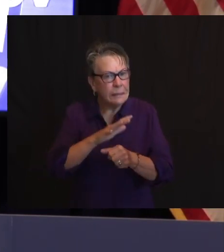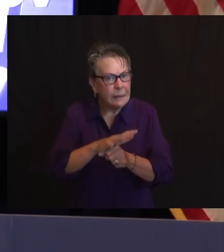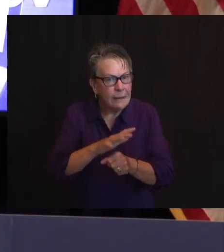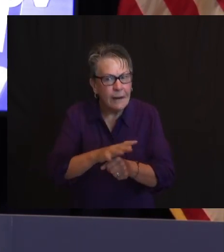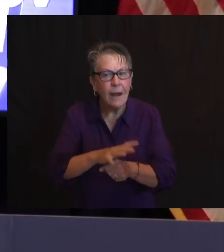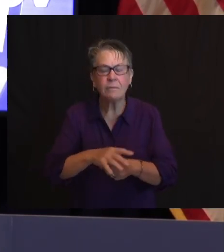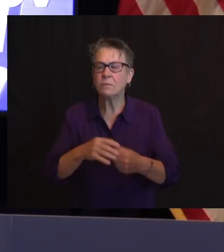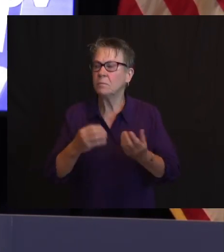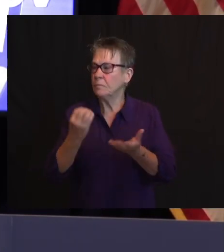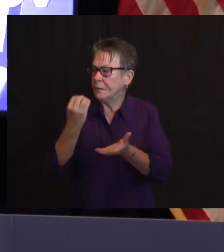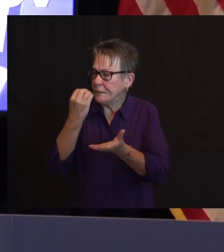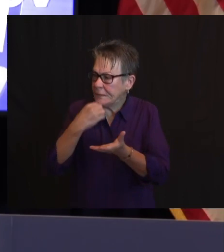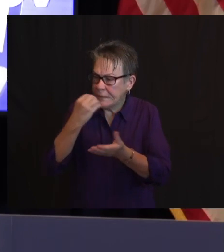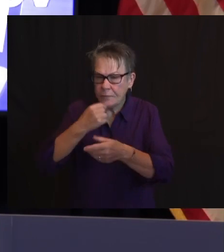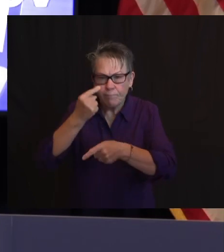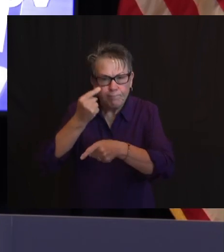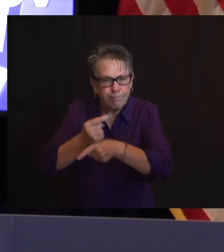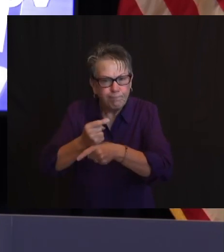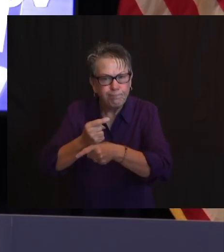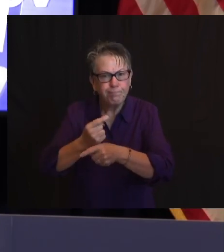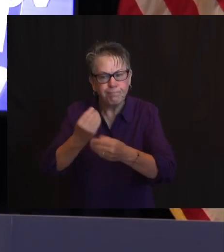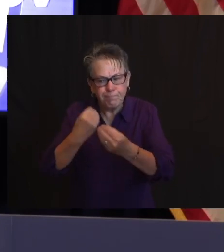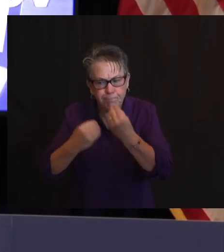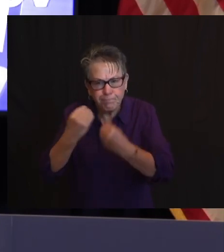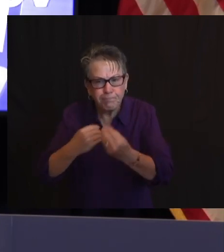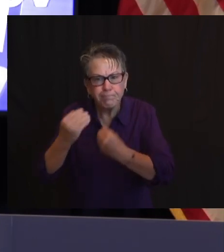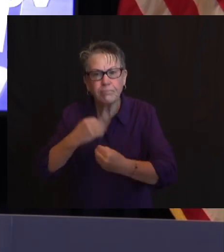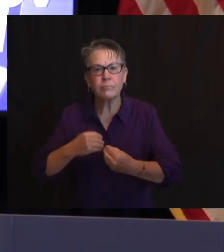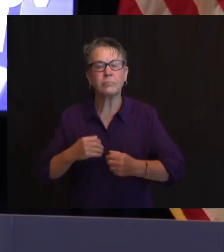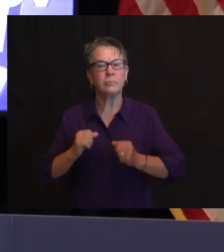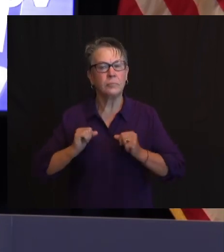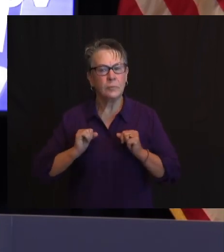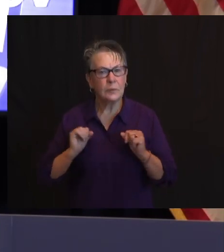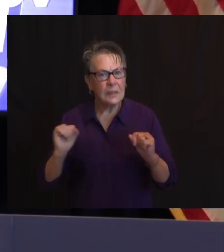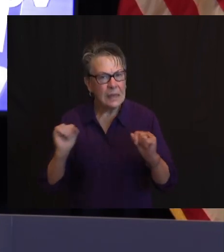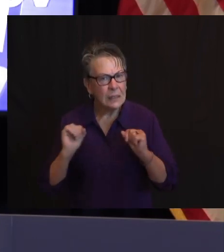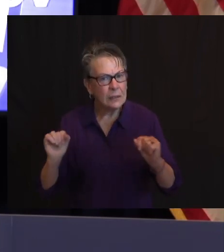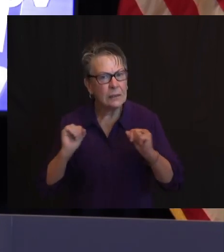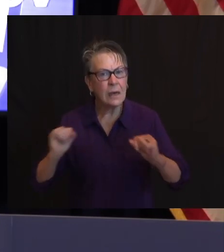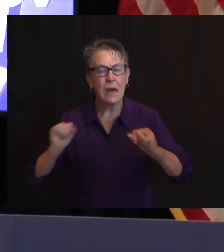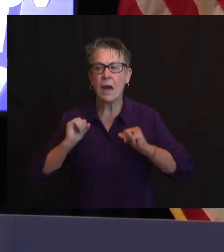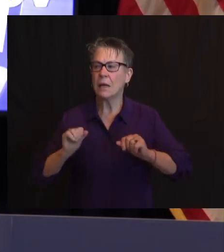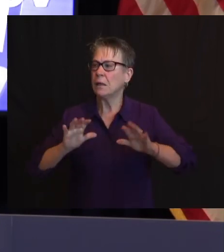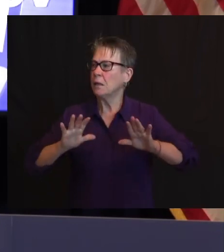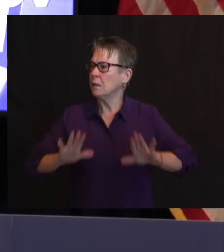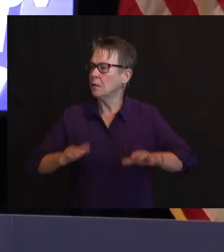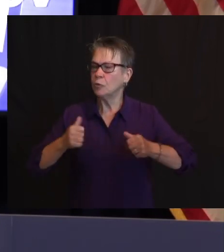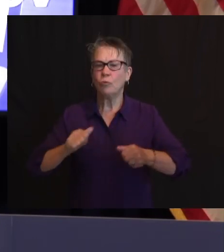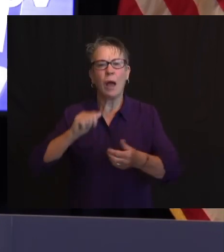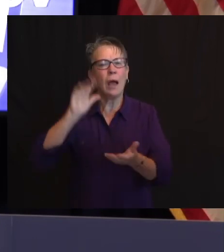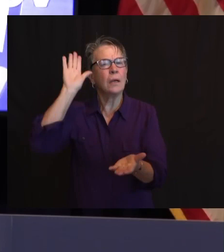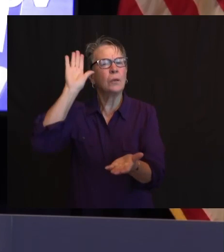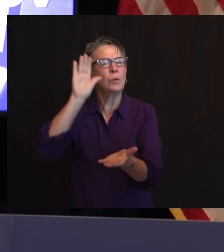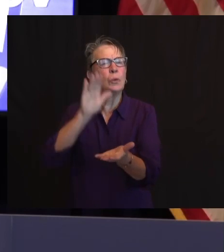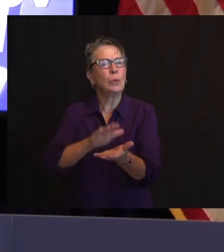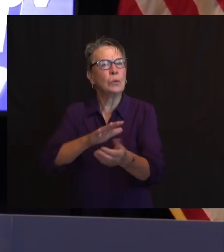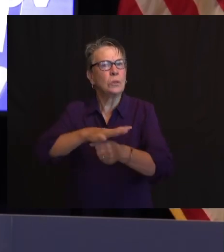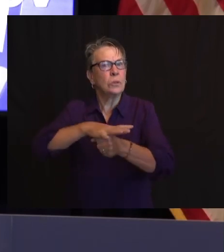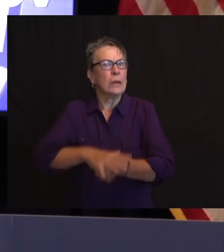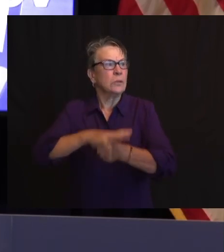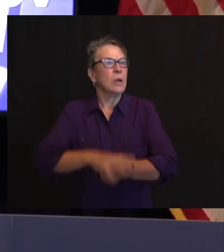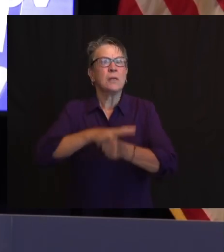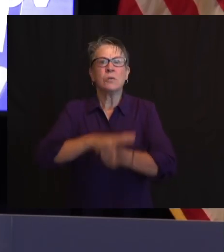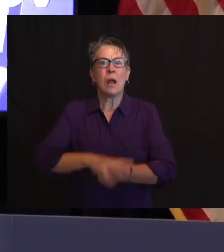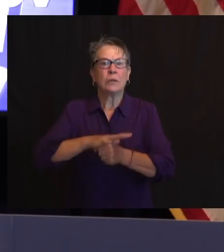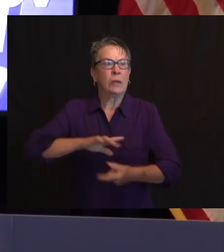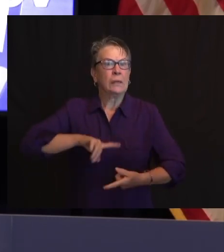mitigating stress. As tired as we all are from battling of the pandemic, we have to continue to take precautions,